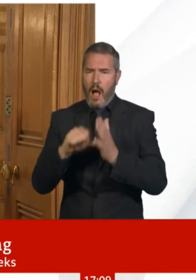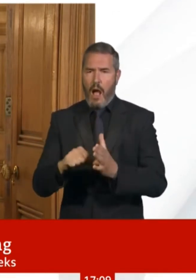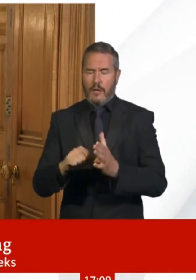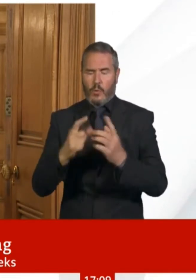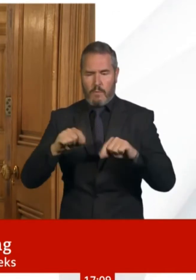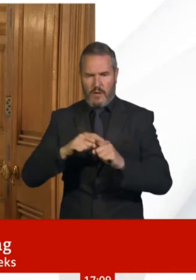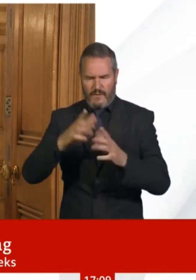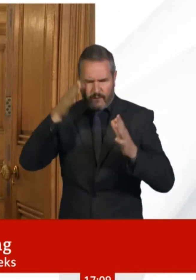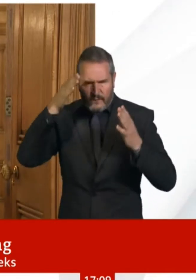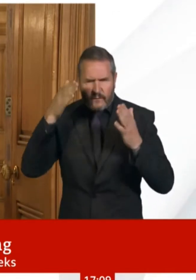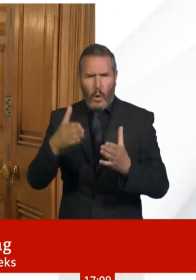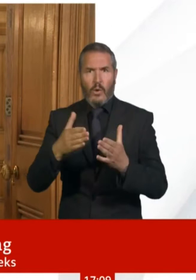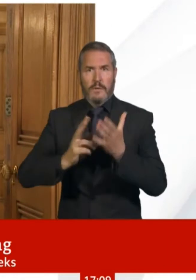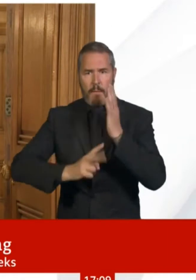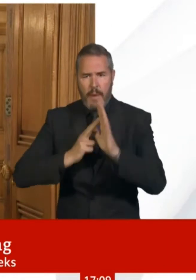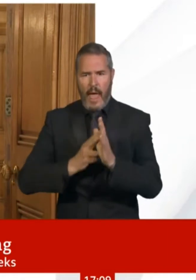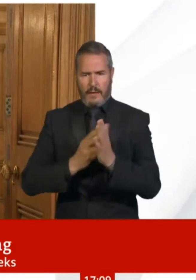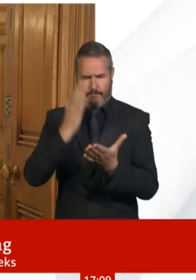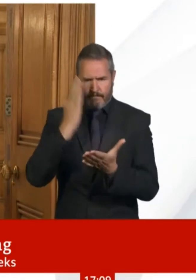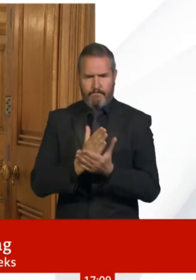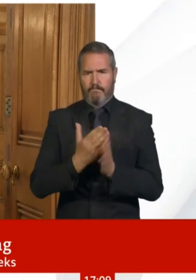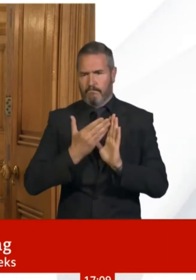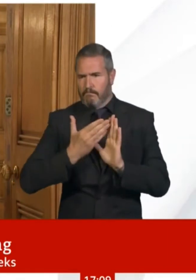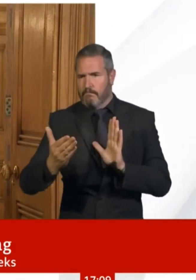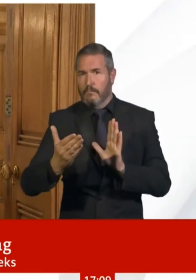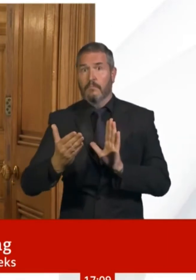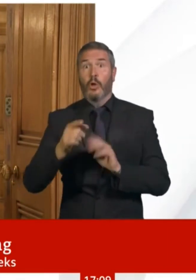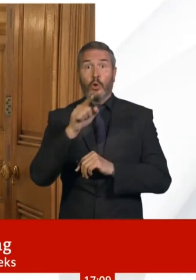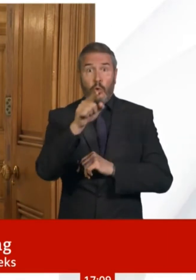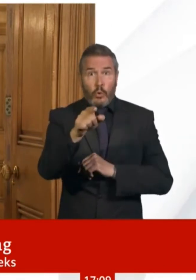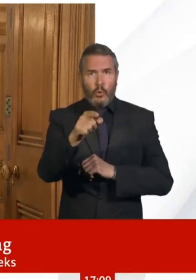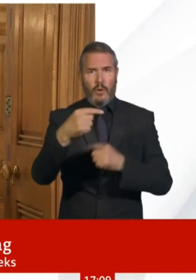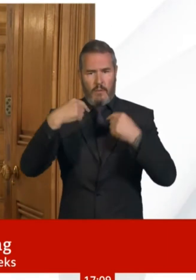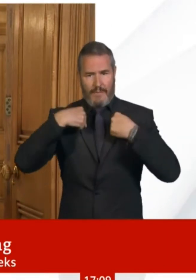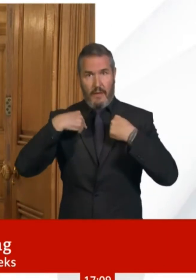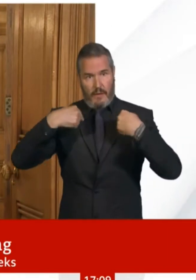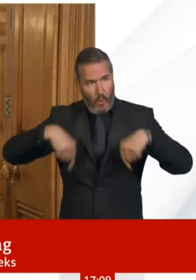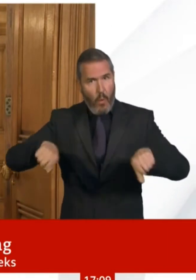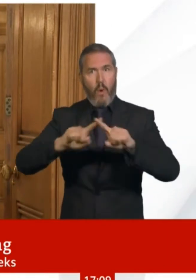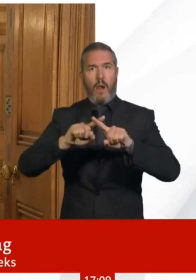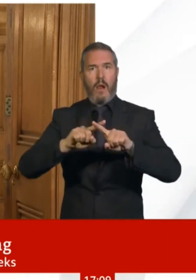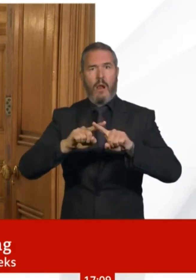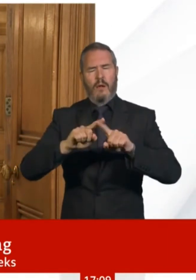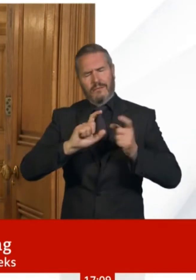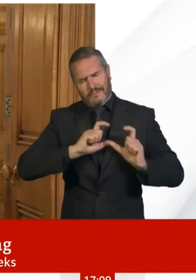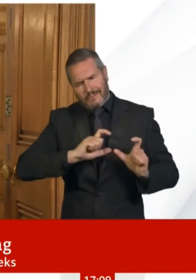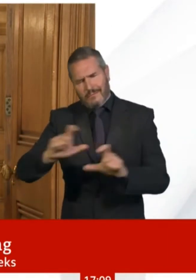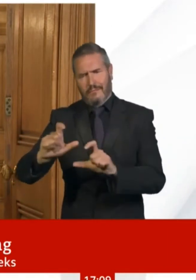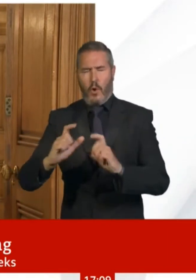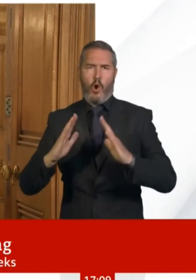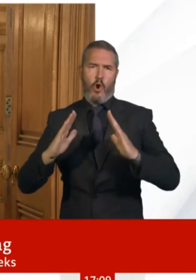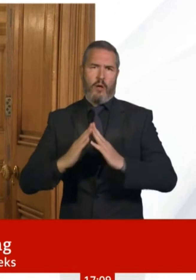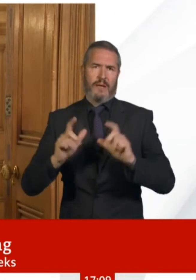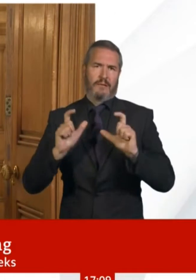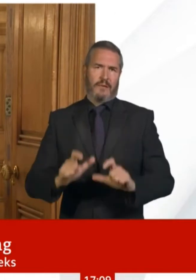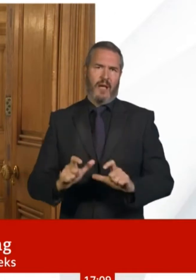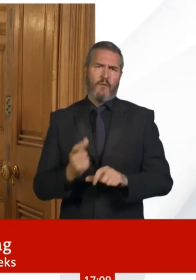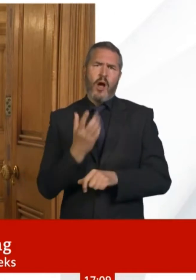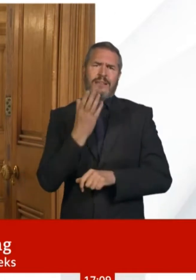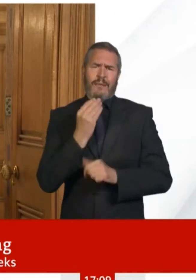must do. And I know that together, united, we must keep up this national effort for a while longer.